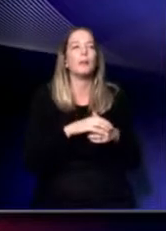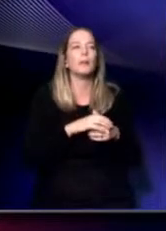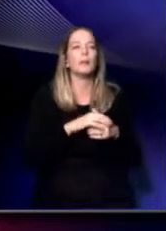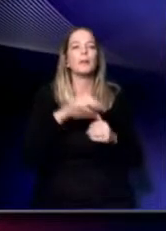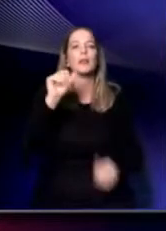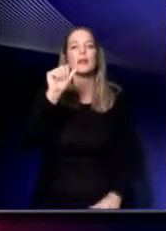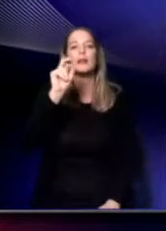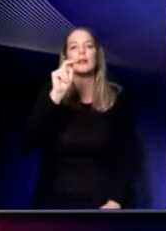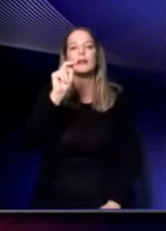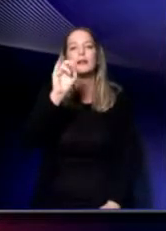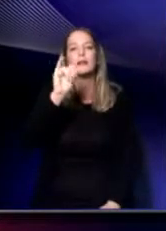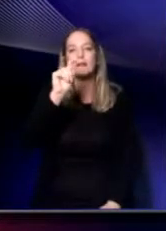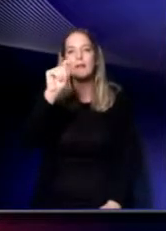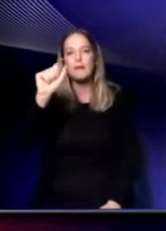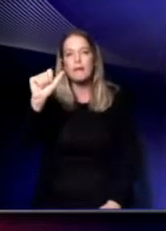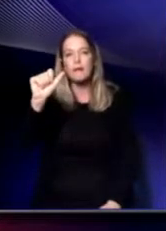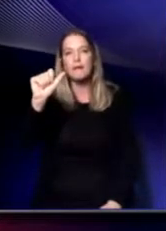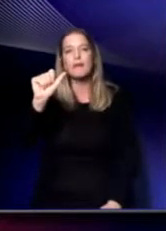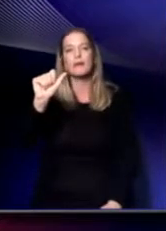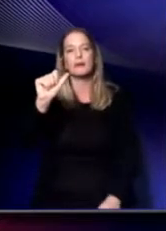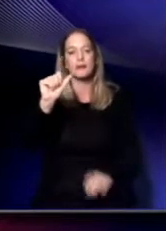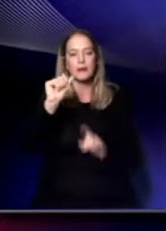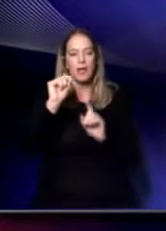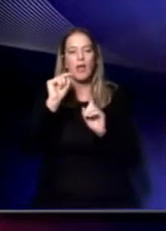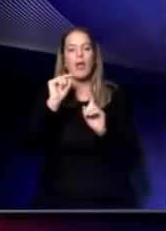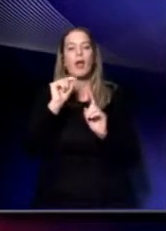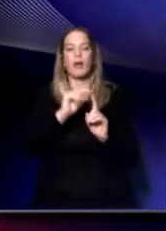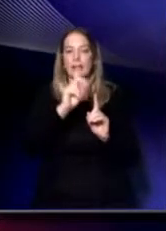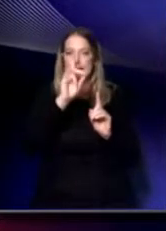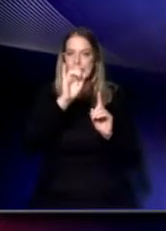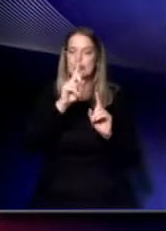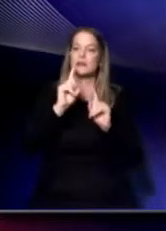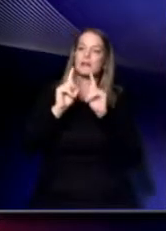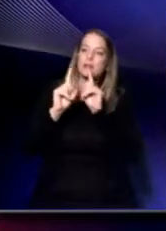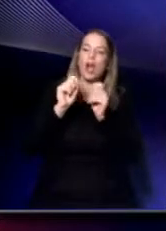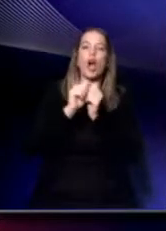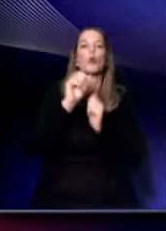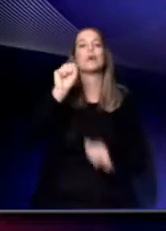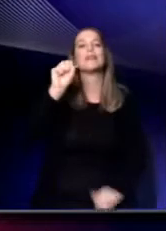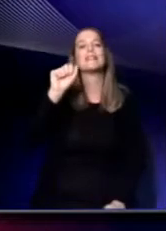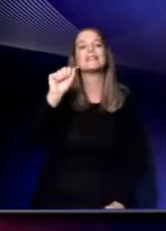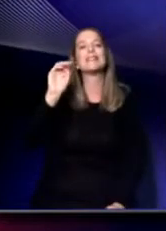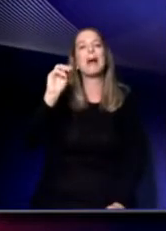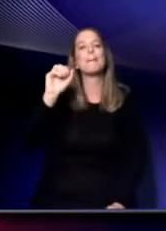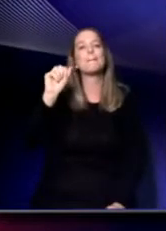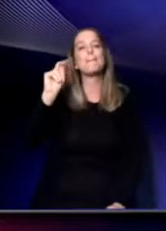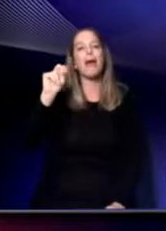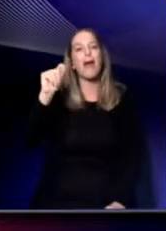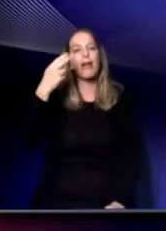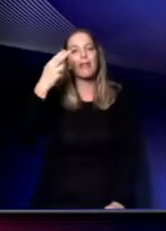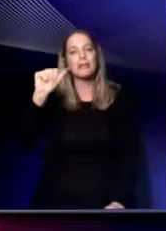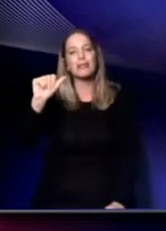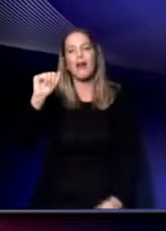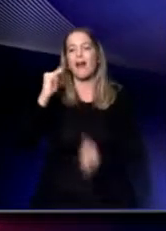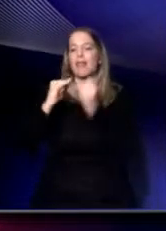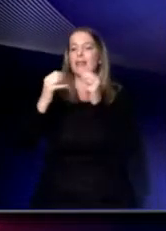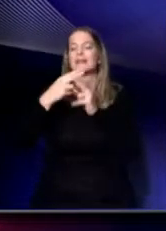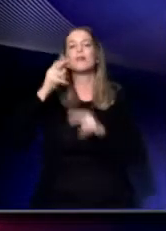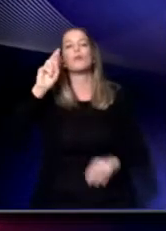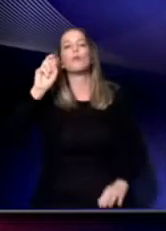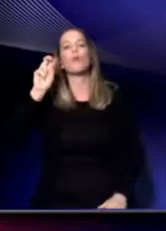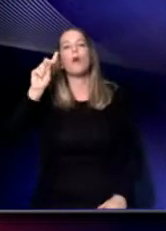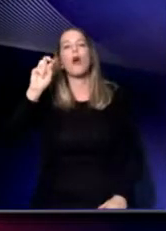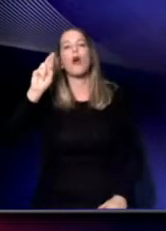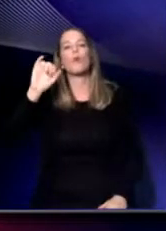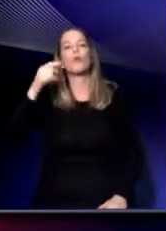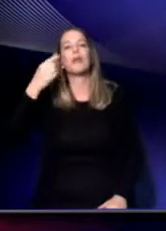Anita, I had several conversations with Samantha Rodriguez in your office. What a wonderful job she has done